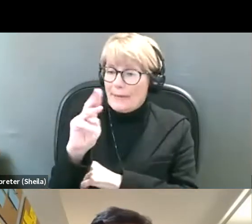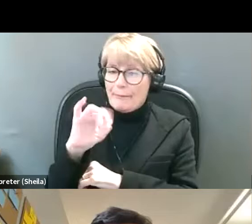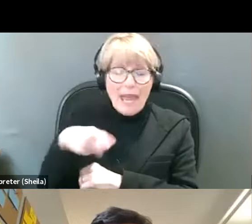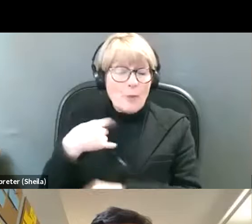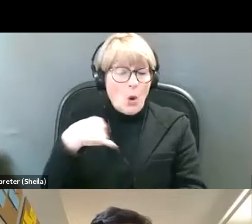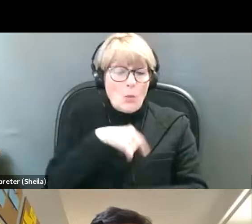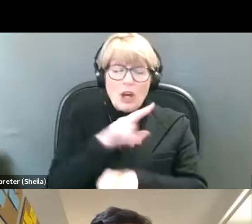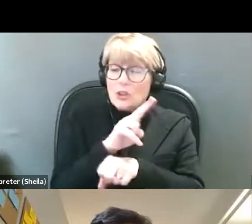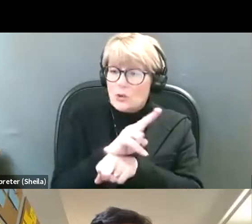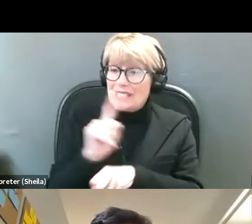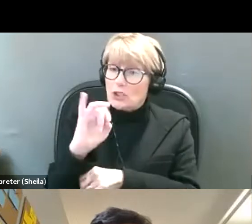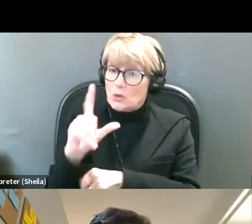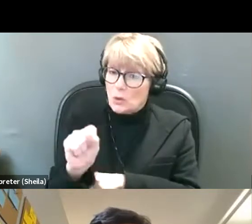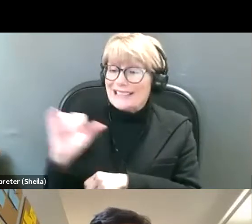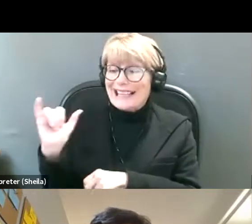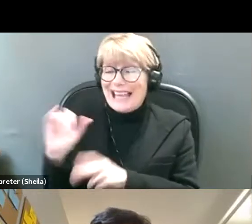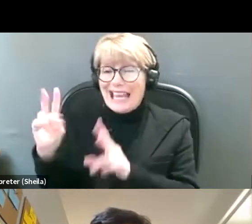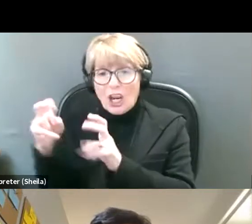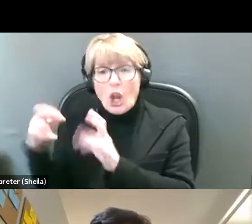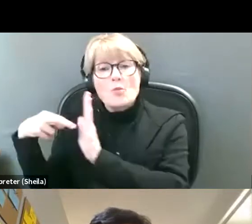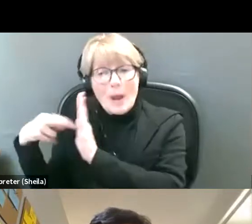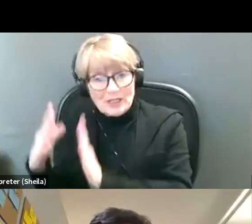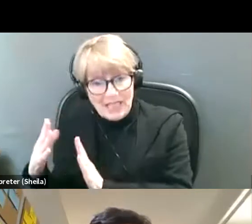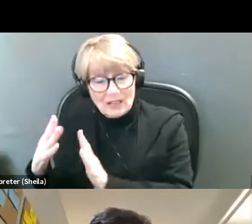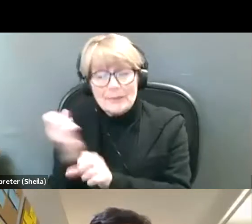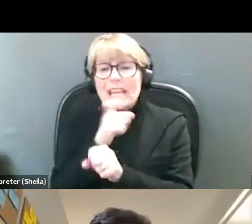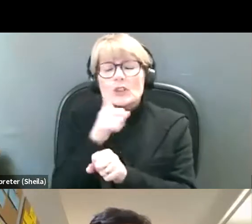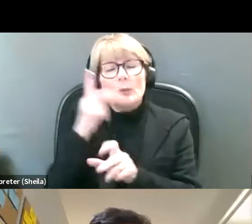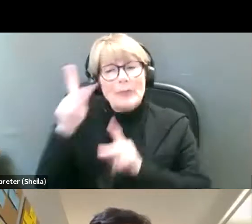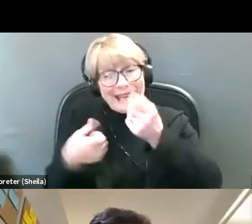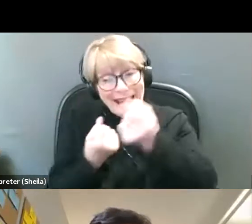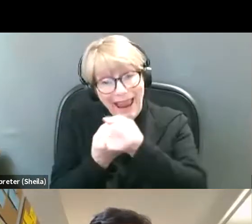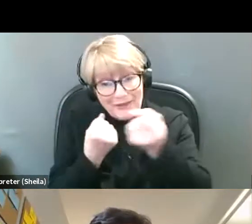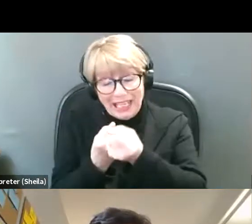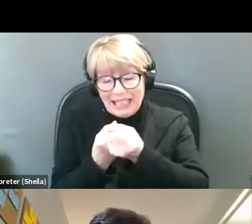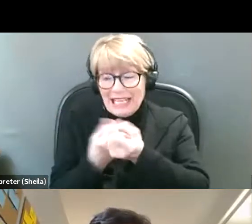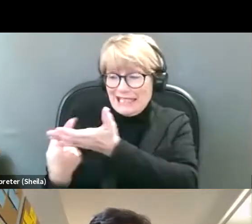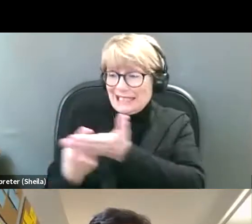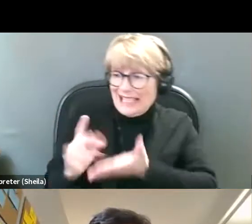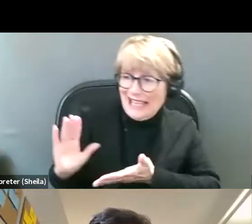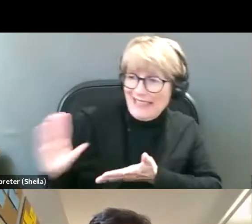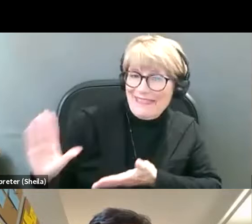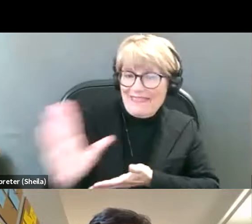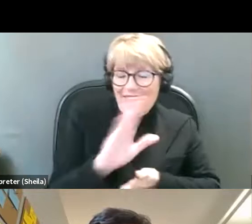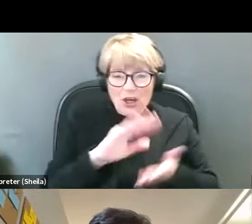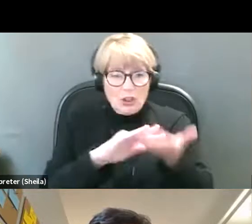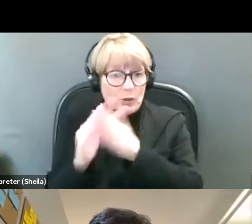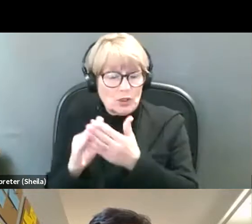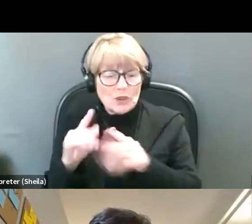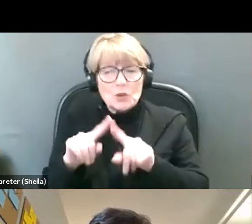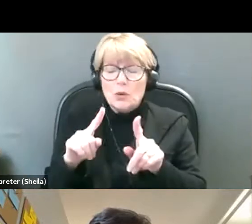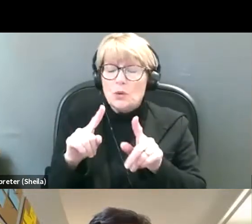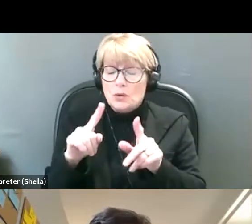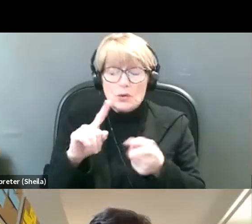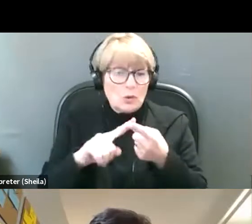like representable to ensure folks can advocate and talk about their communities to lawmakers who will retain